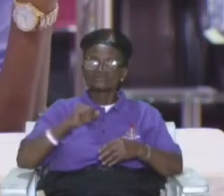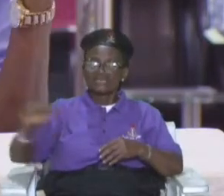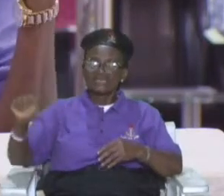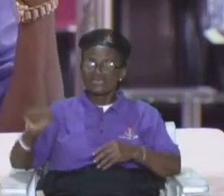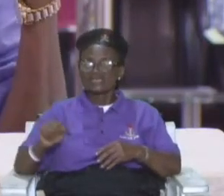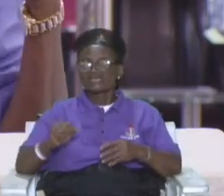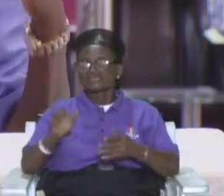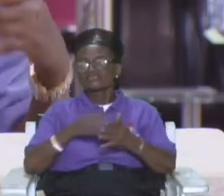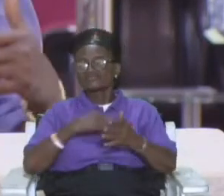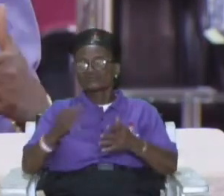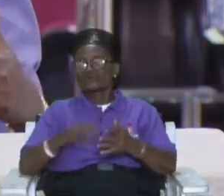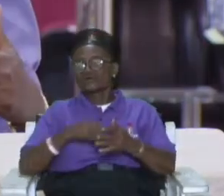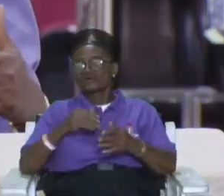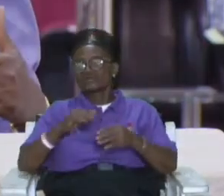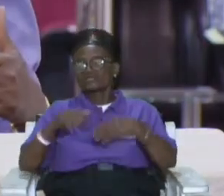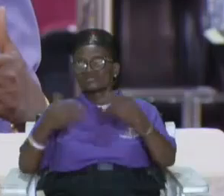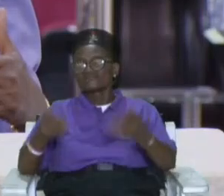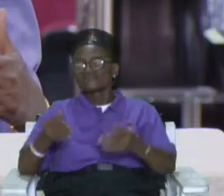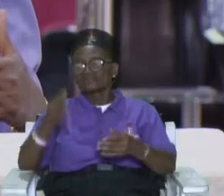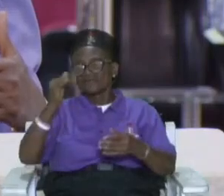I am not afraid.